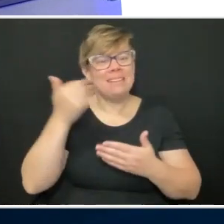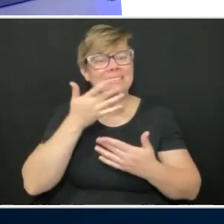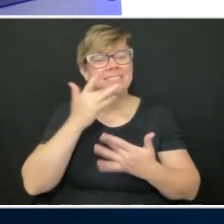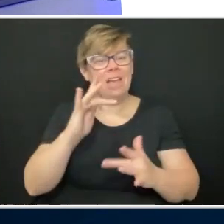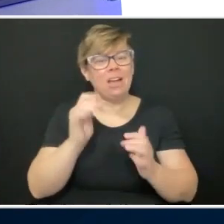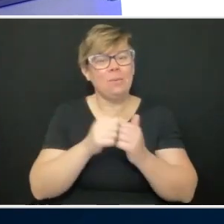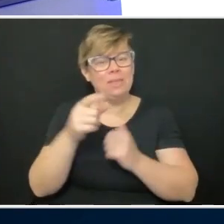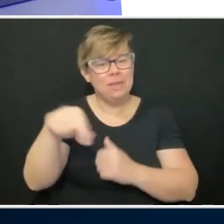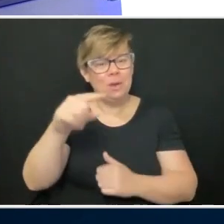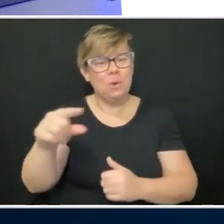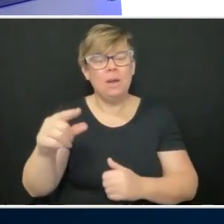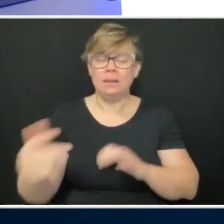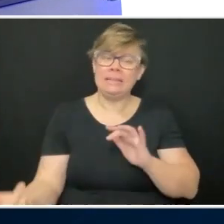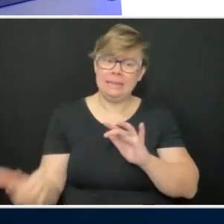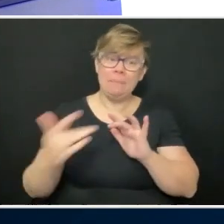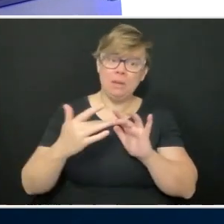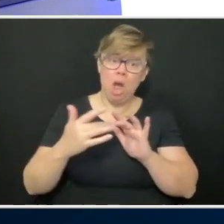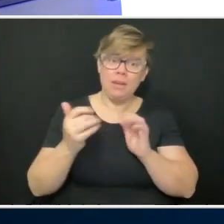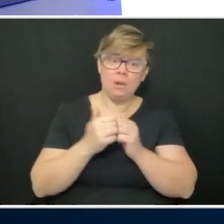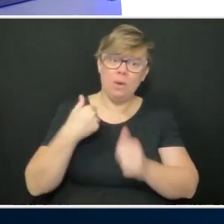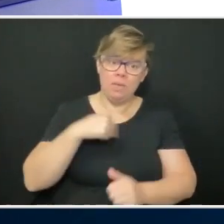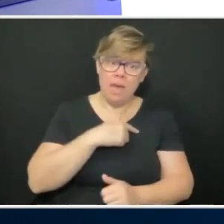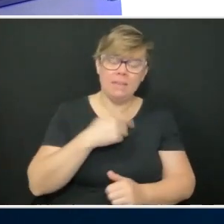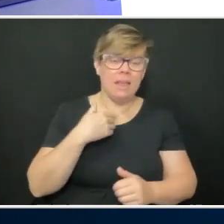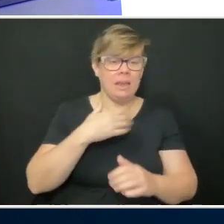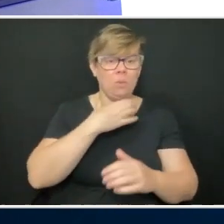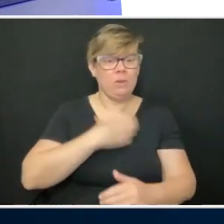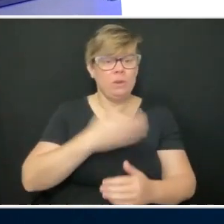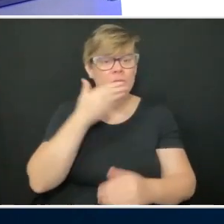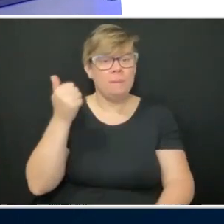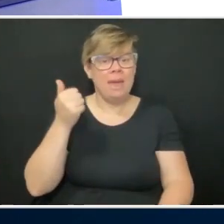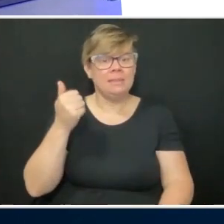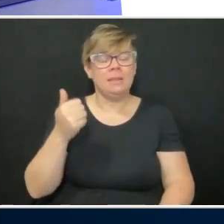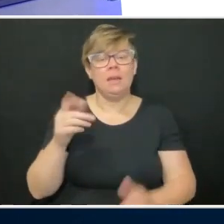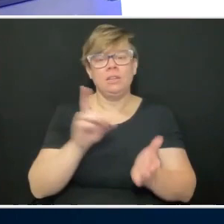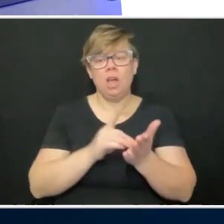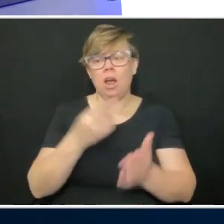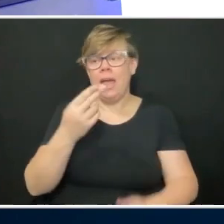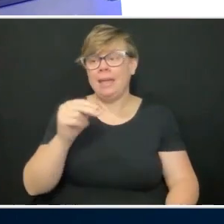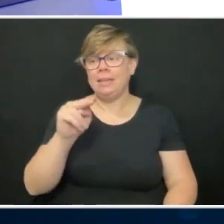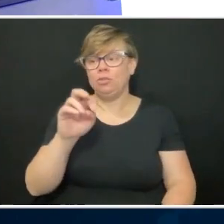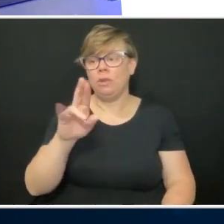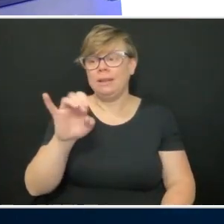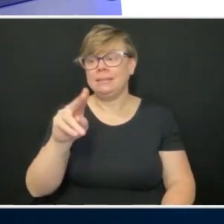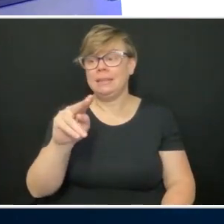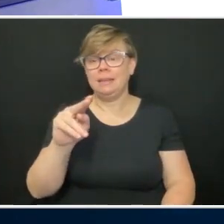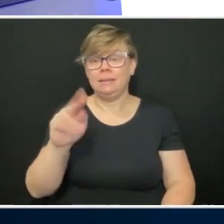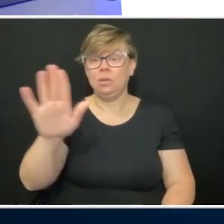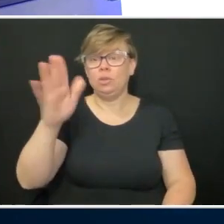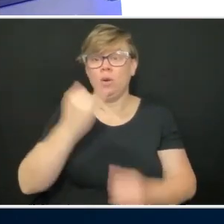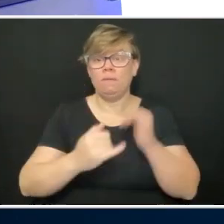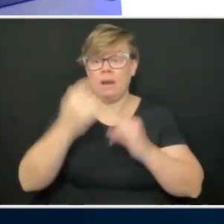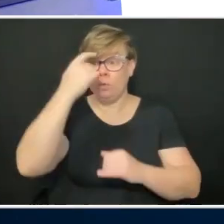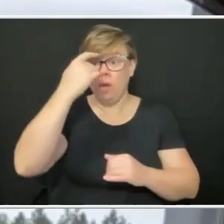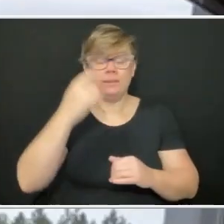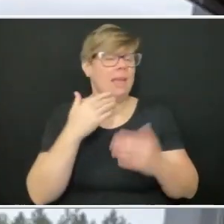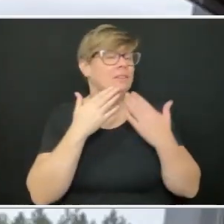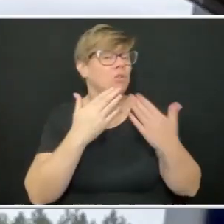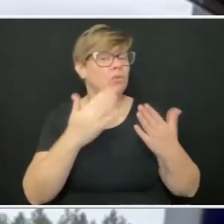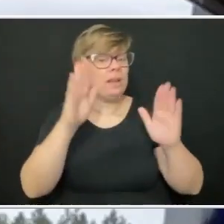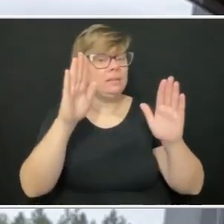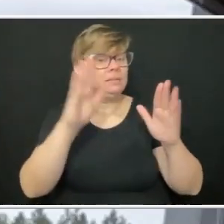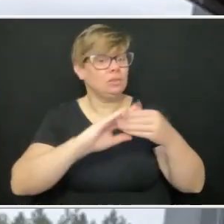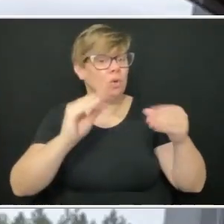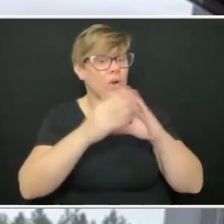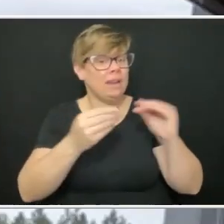us, and we just wish you all the best always. Dr. Hendrickson, your final thoughts today. No, it's a great story. Thank you very